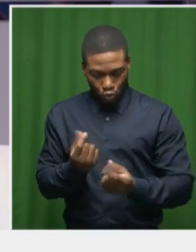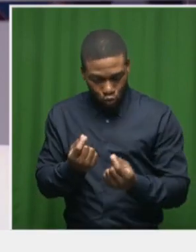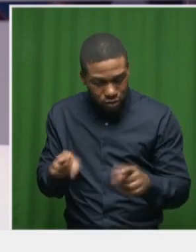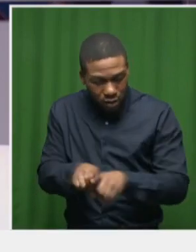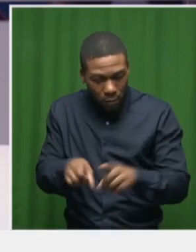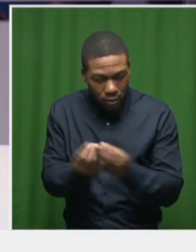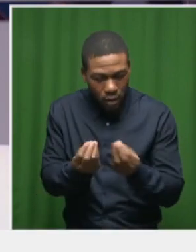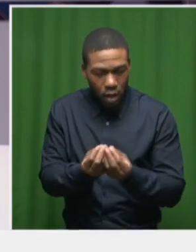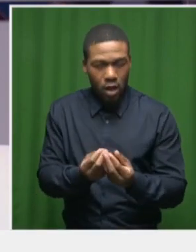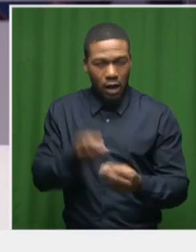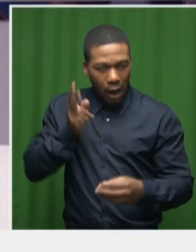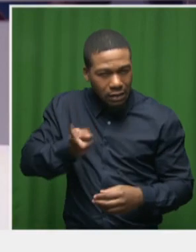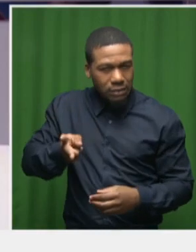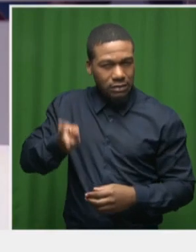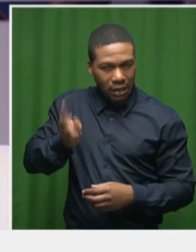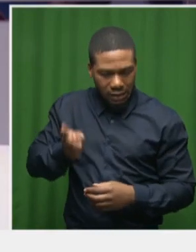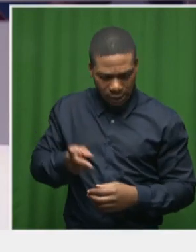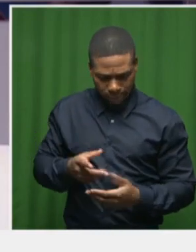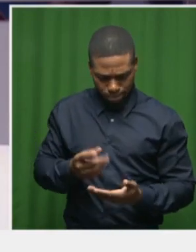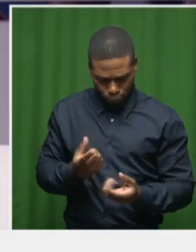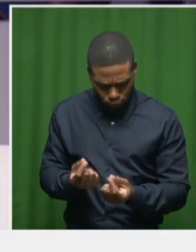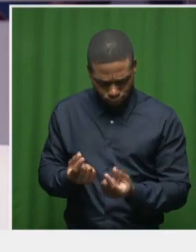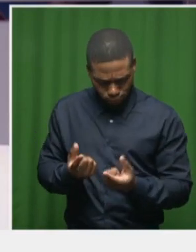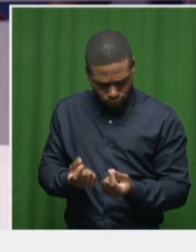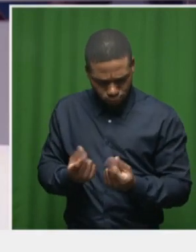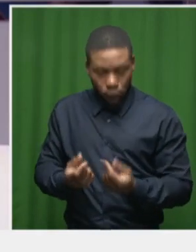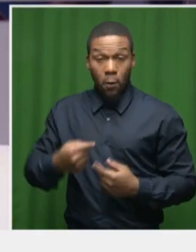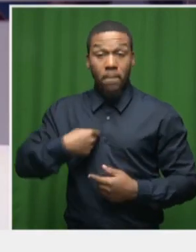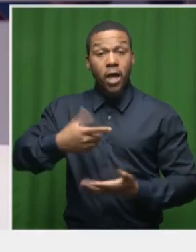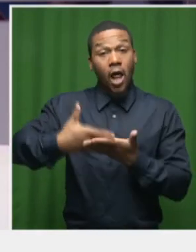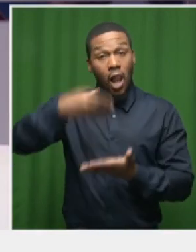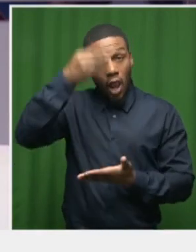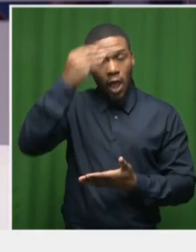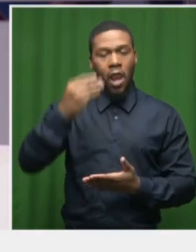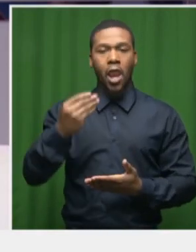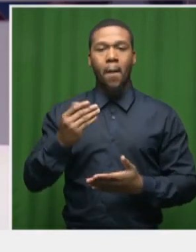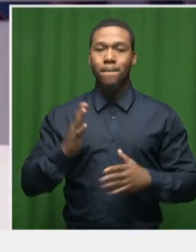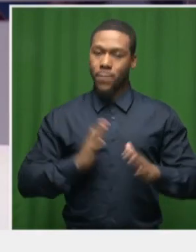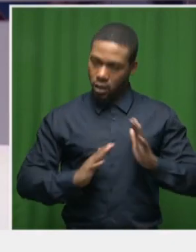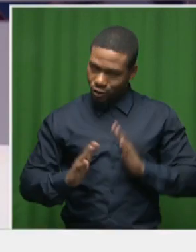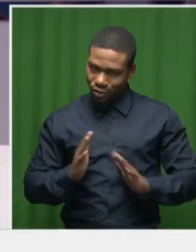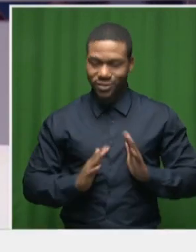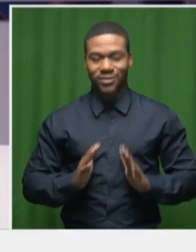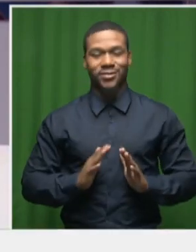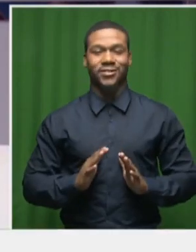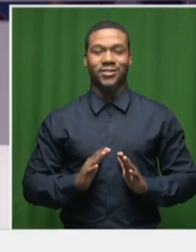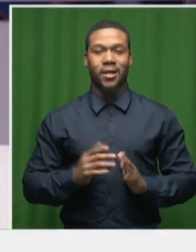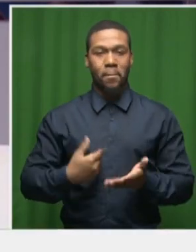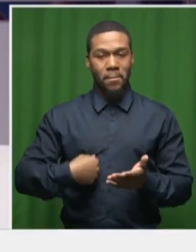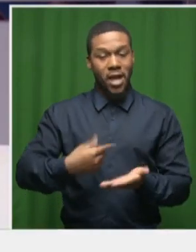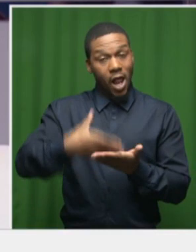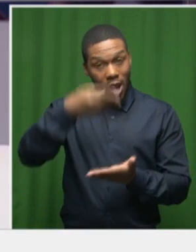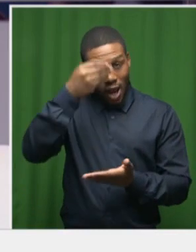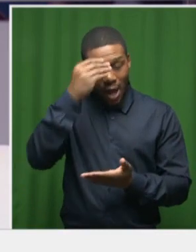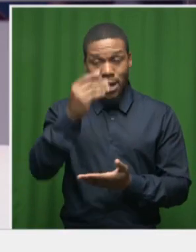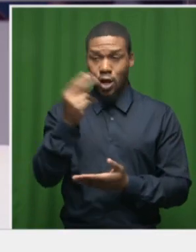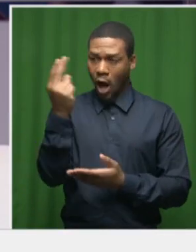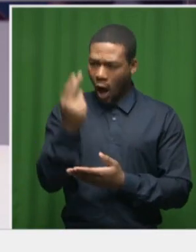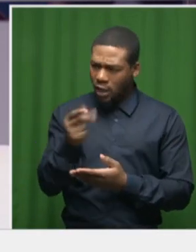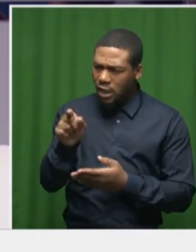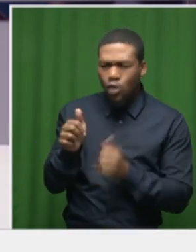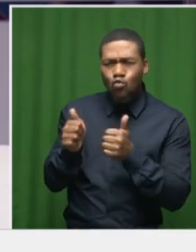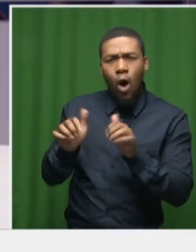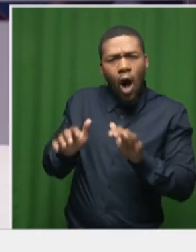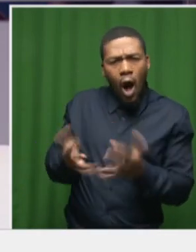it's taught me patience. It's taught me to question the things that I understood about art. What is good art? What makes a good artist? Who defines